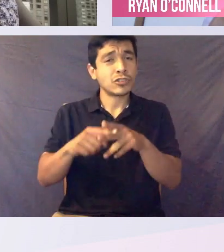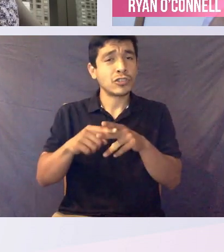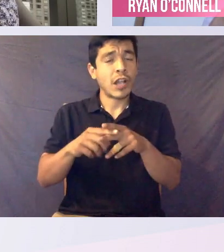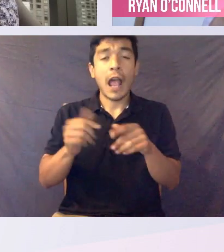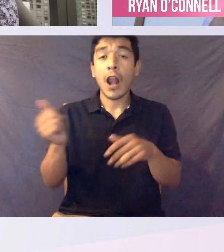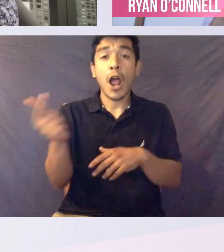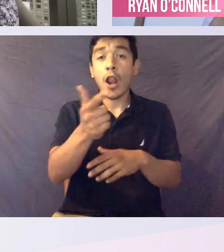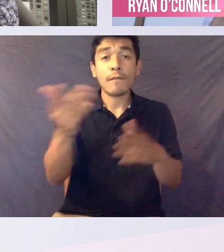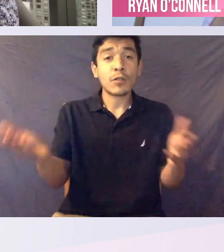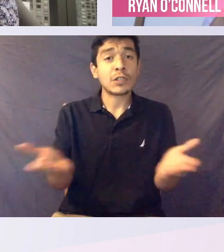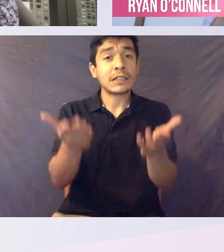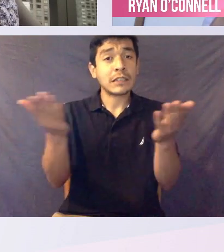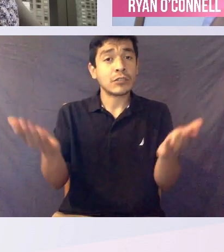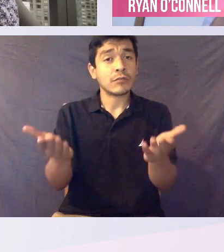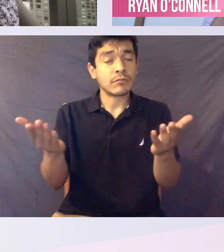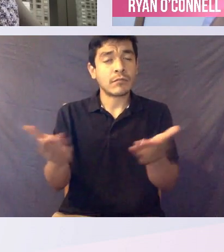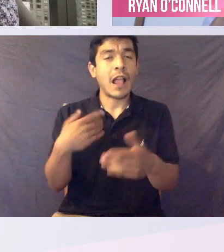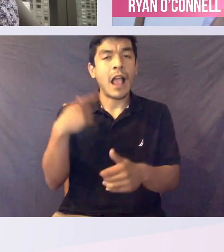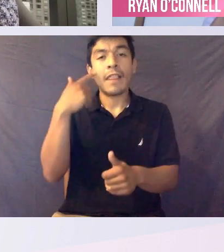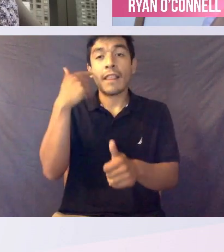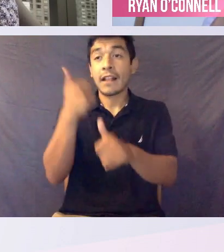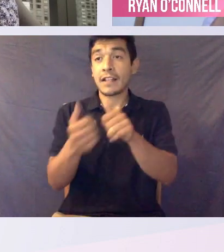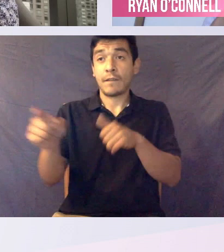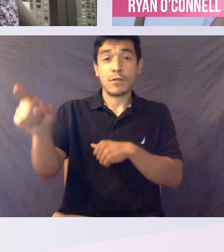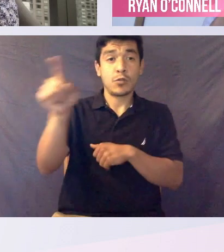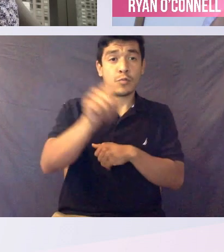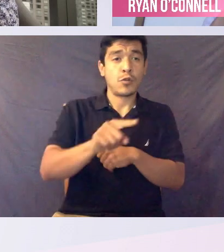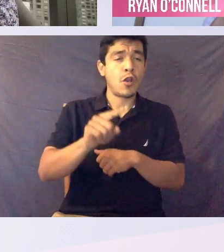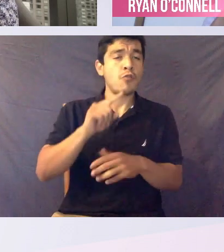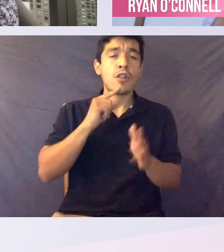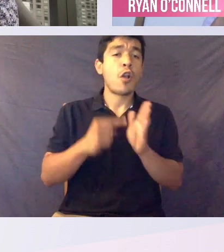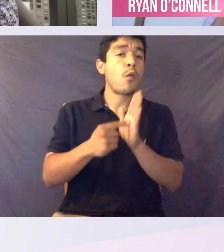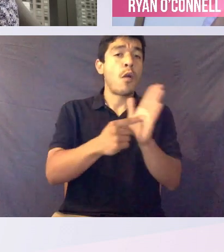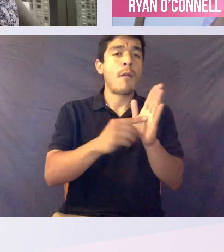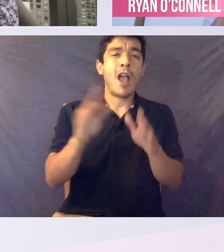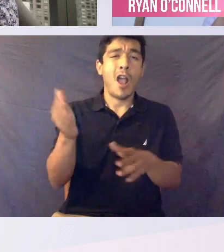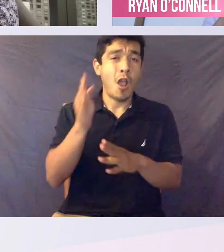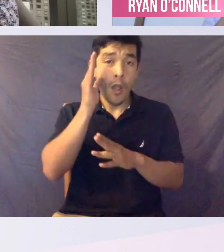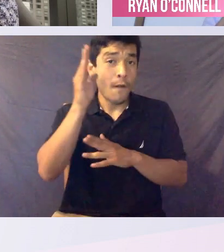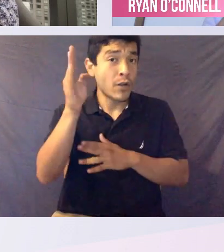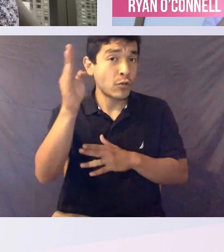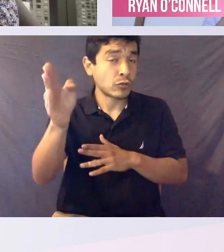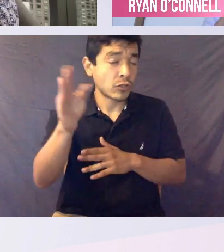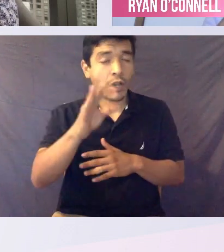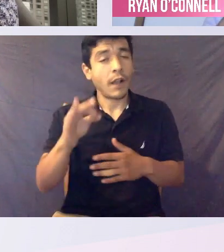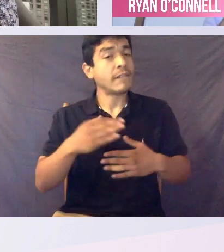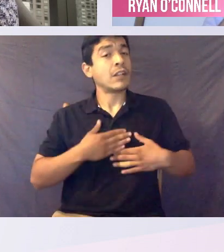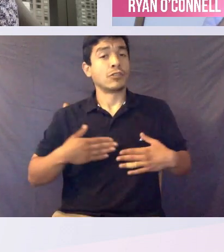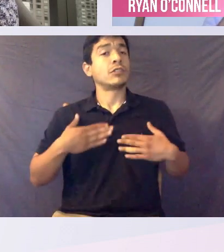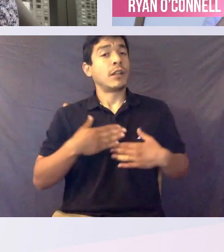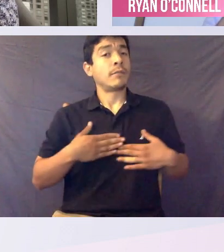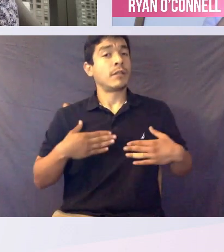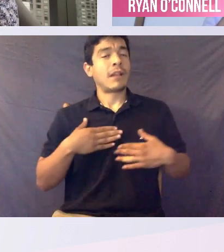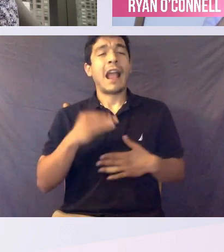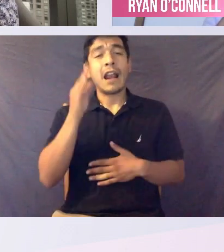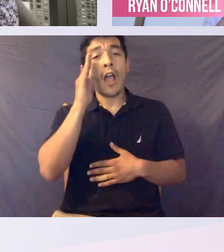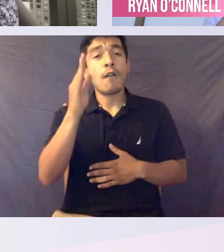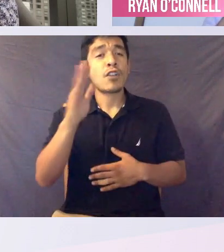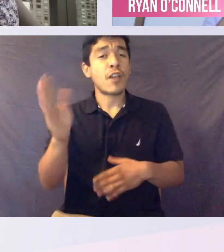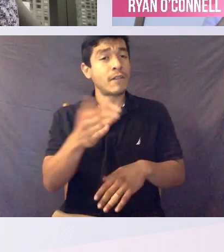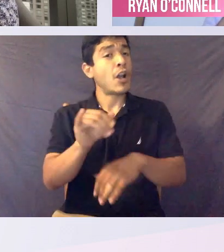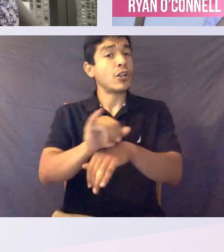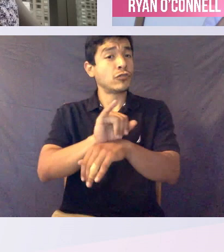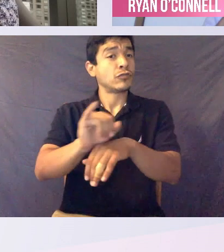here is I actually think each and every one of you represents the future of entertainment and the future of our industry because you are